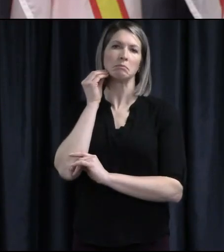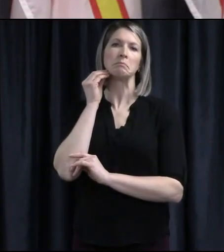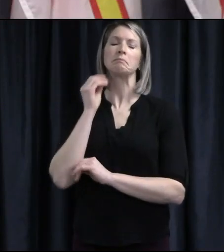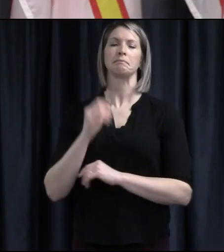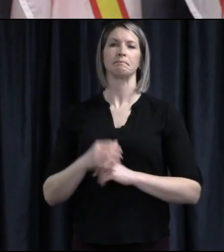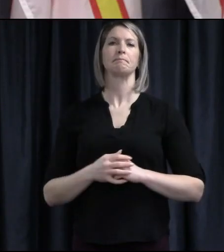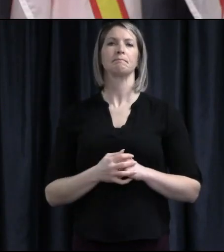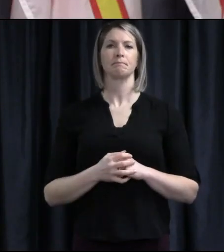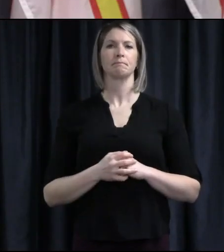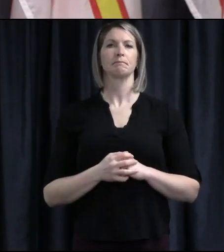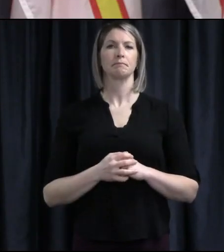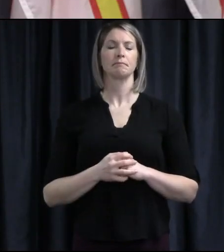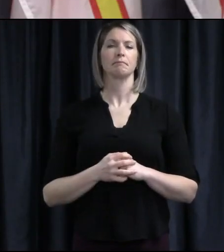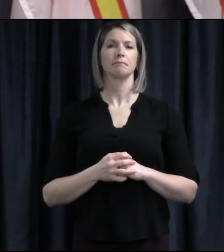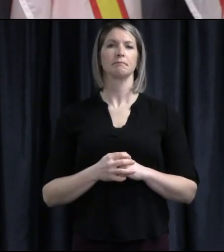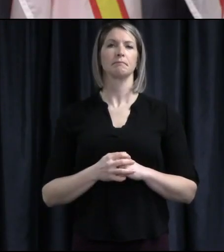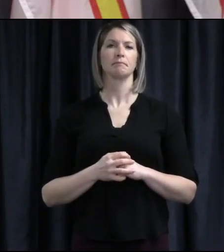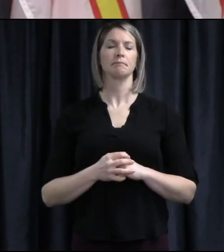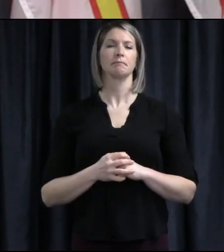there.